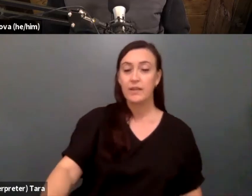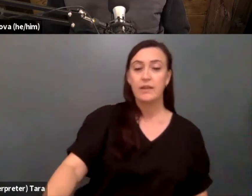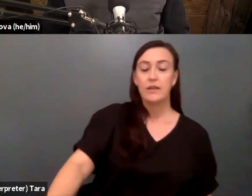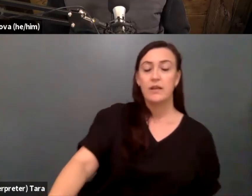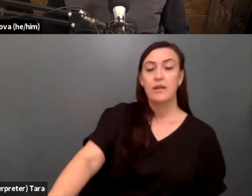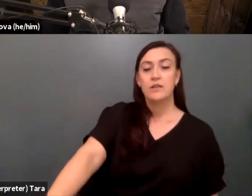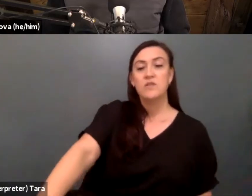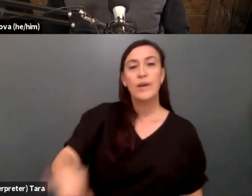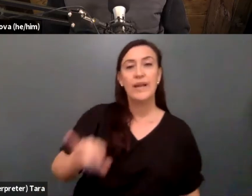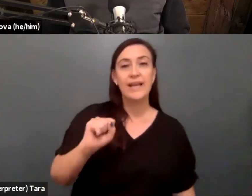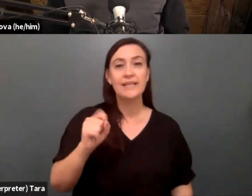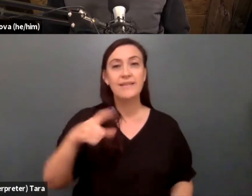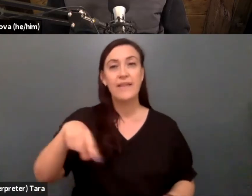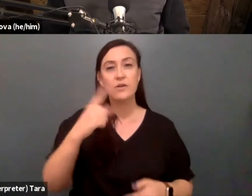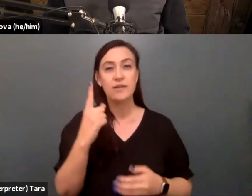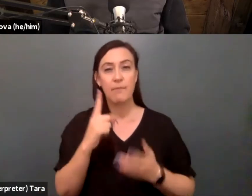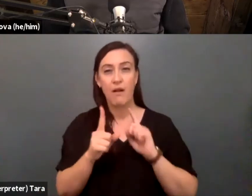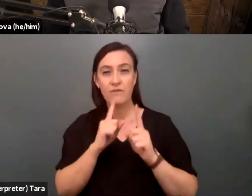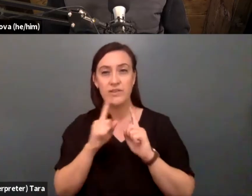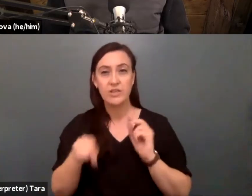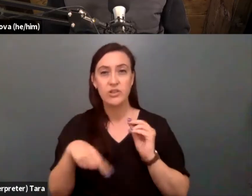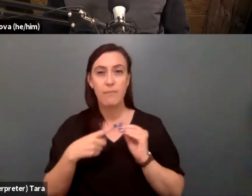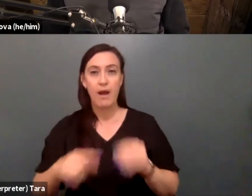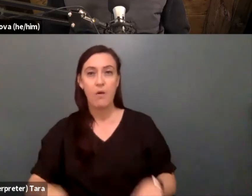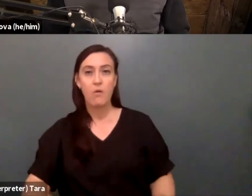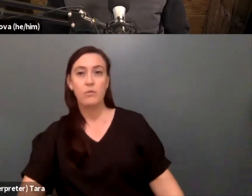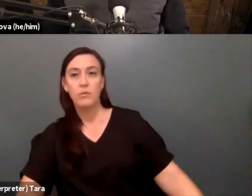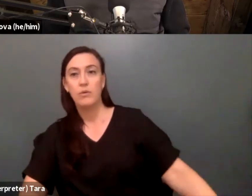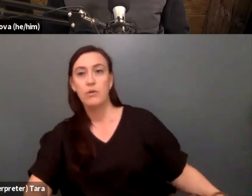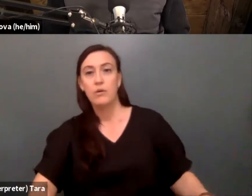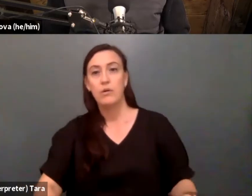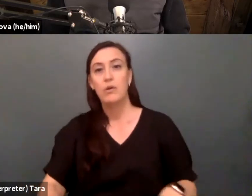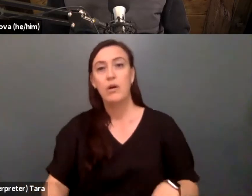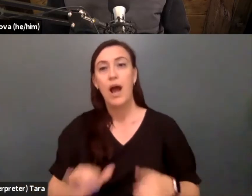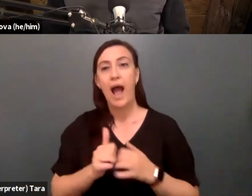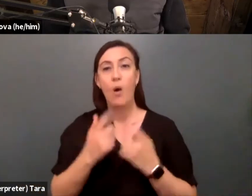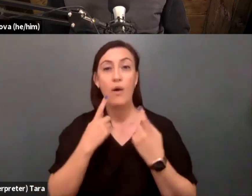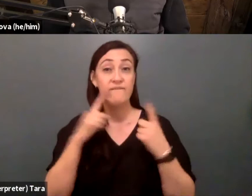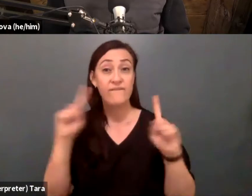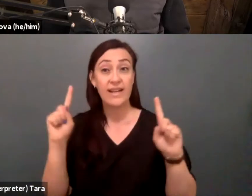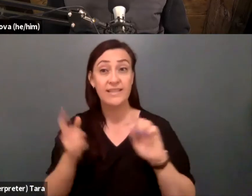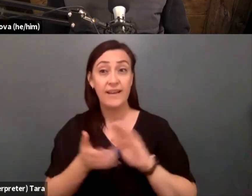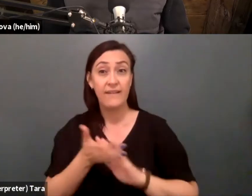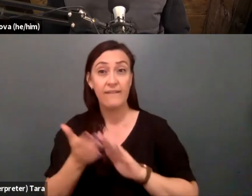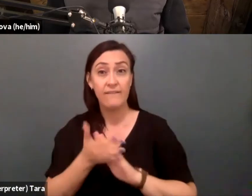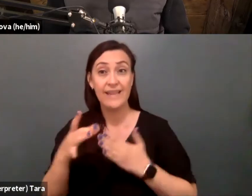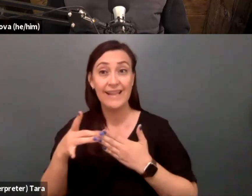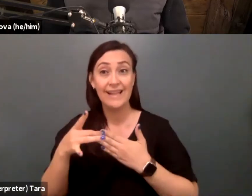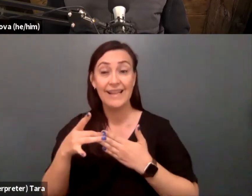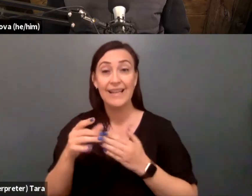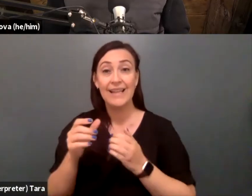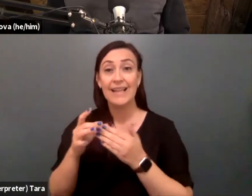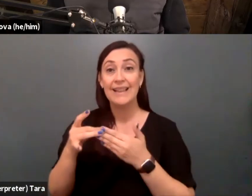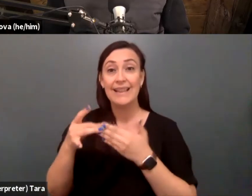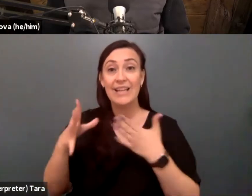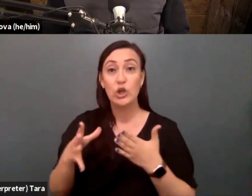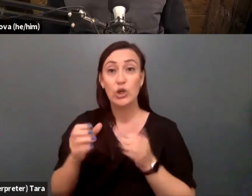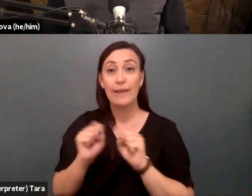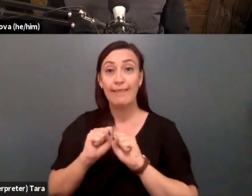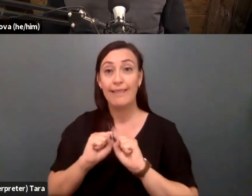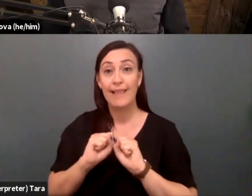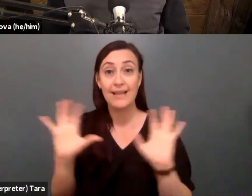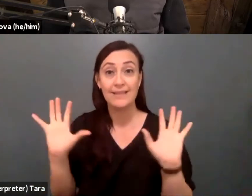Is there a conversation to be had about the efficacy of a leaderless model in